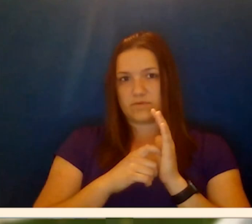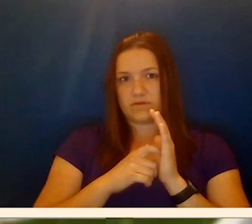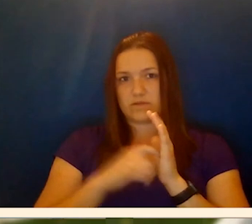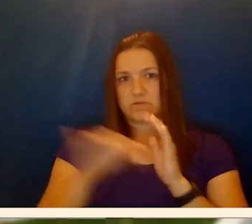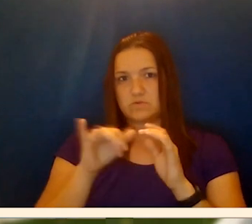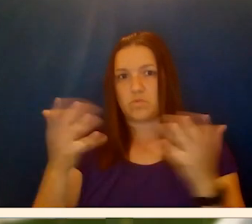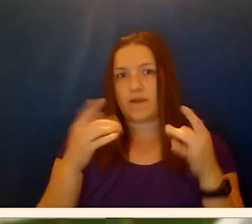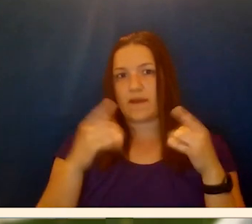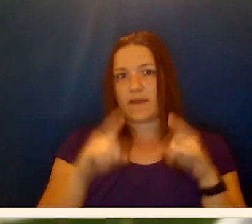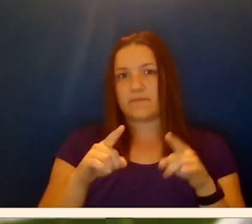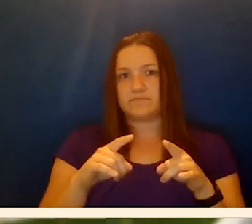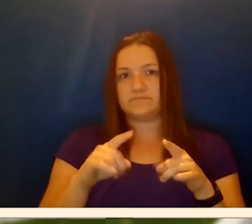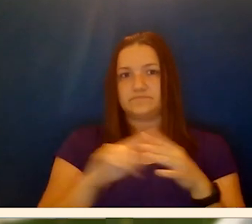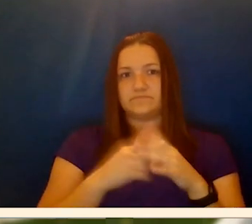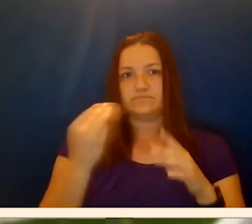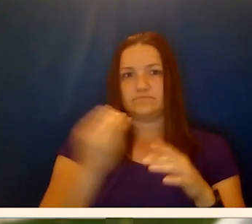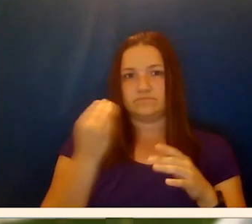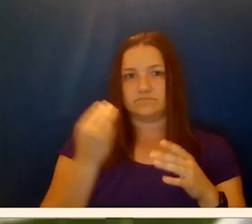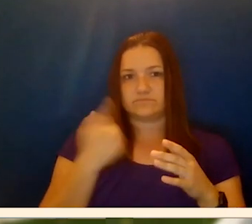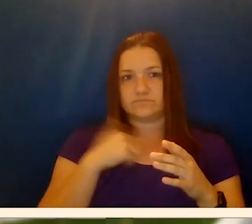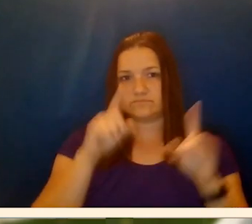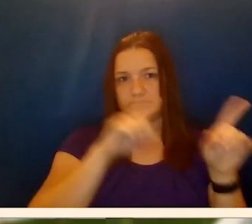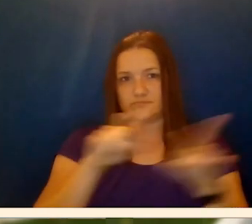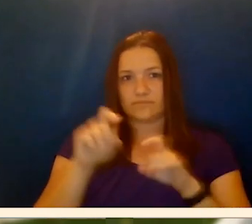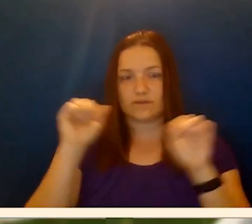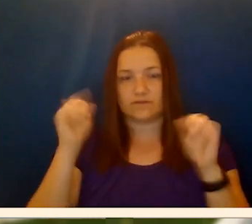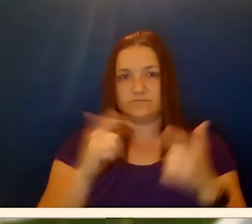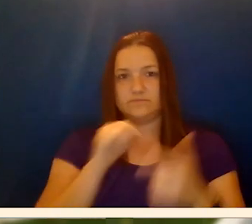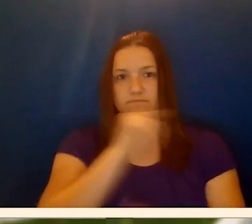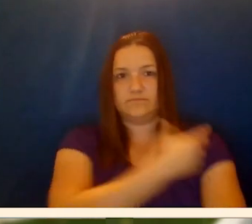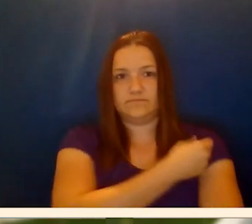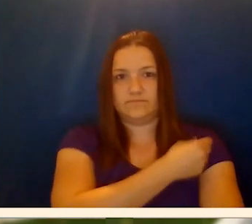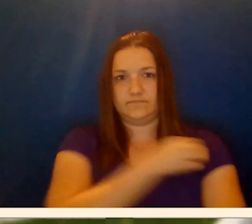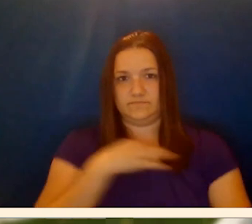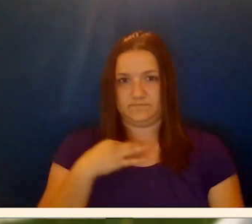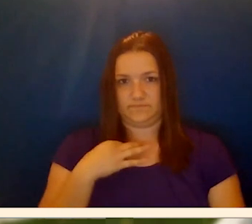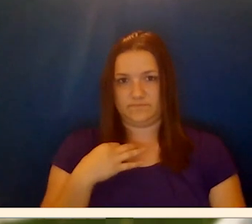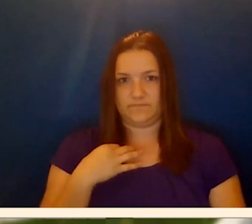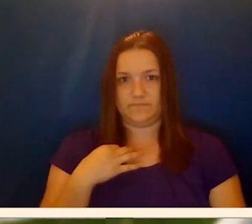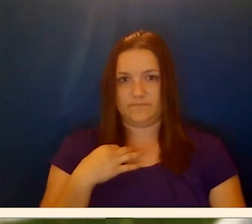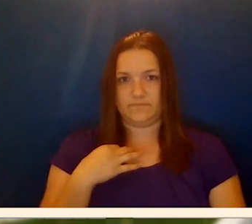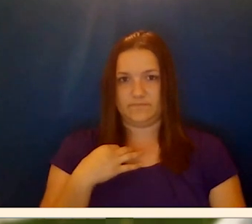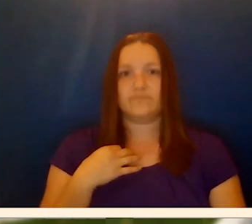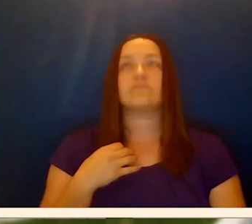have to test all unvaccinated employees. Those that work in patient